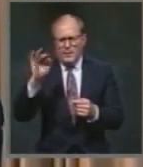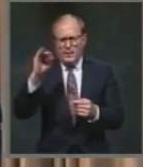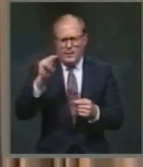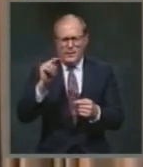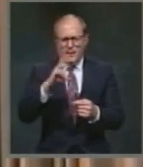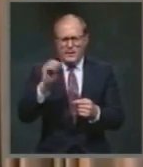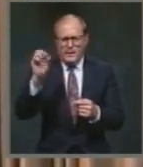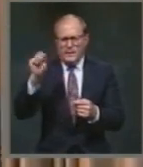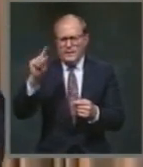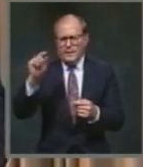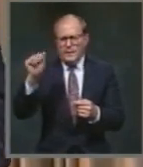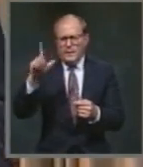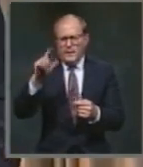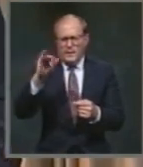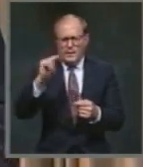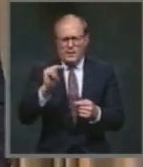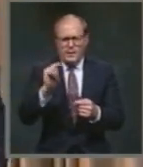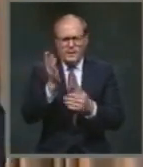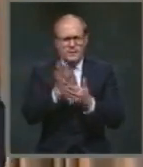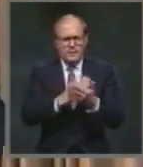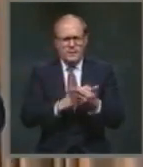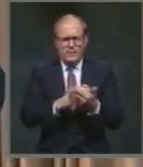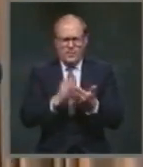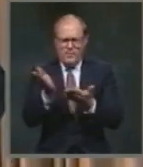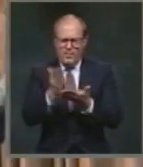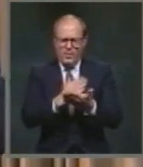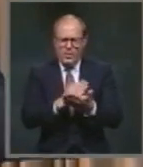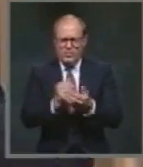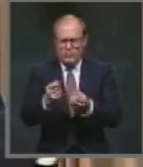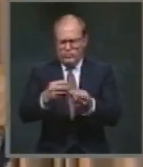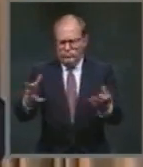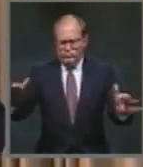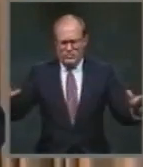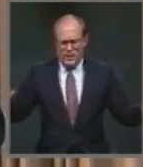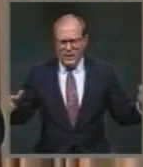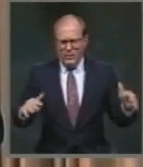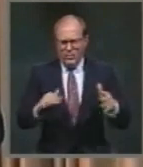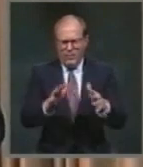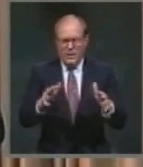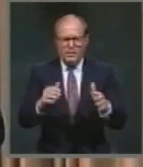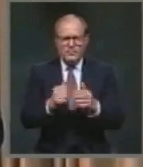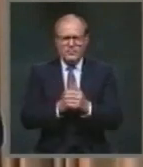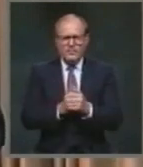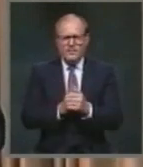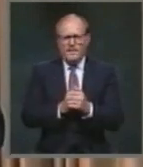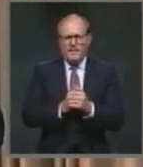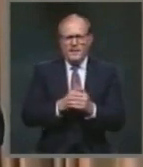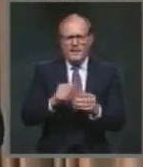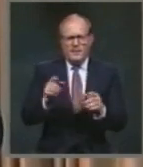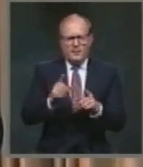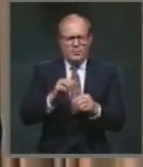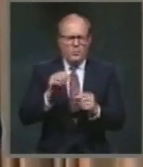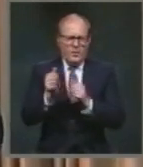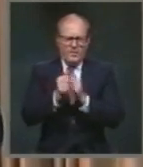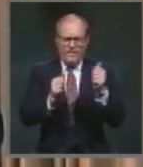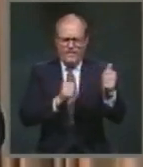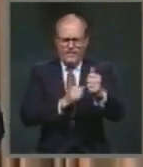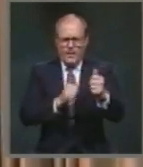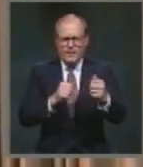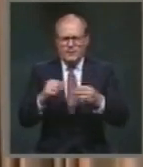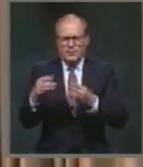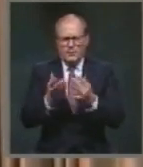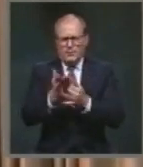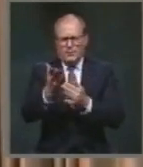In some instances, the pieces of those monuments still lay scattered in ruins on the lawns of public buildings as we passed along the streets